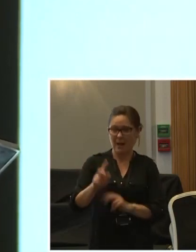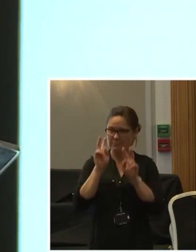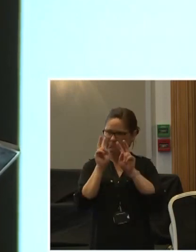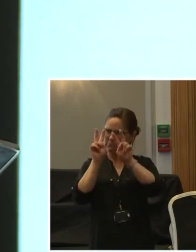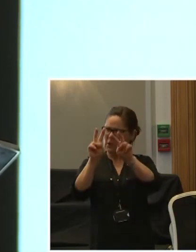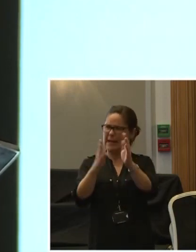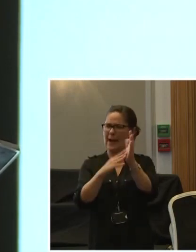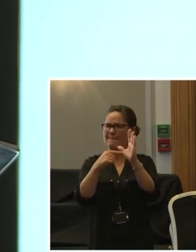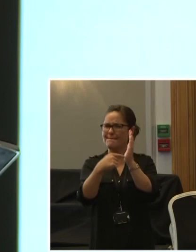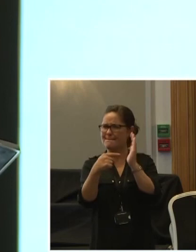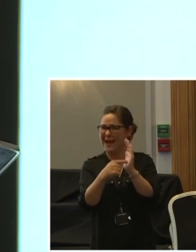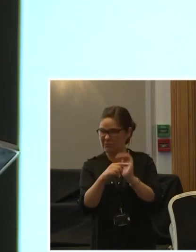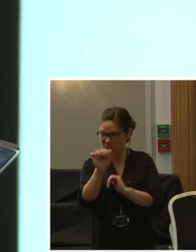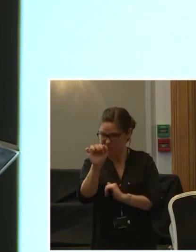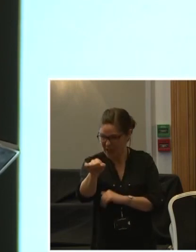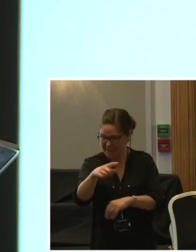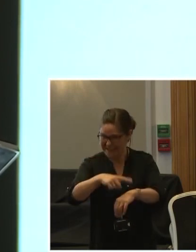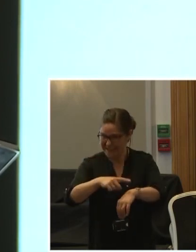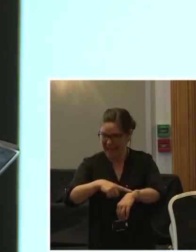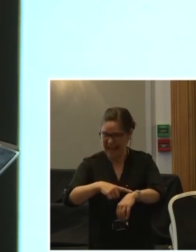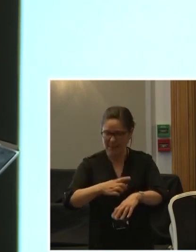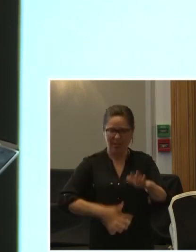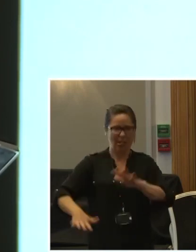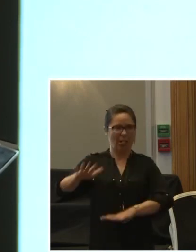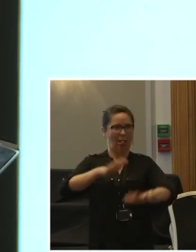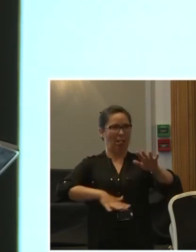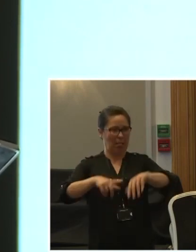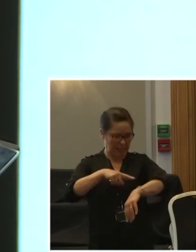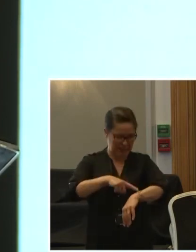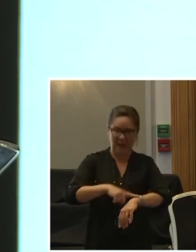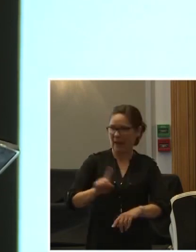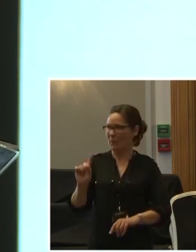our first ever professionals conference, I didn't know if it was morning, night, noon, and